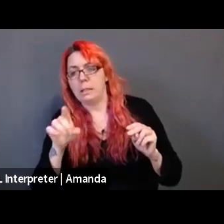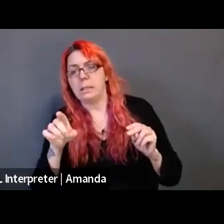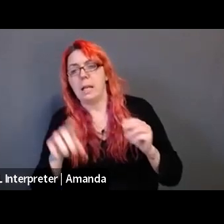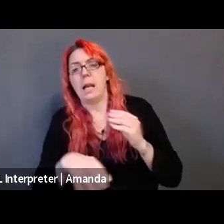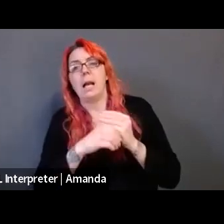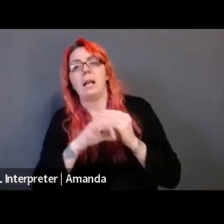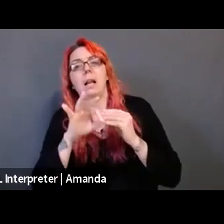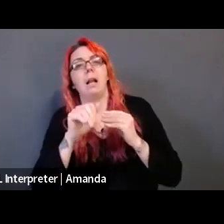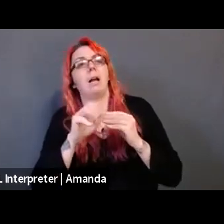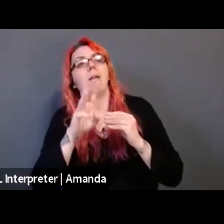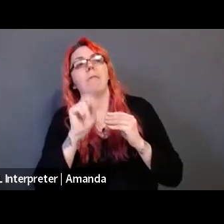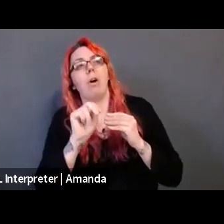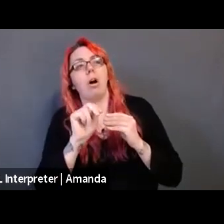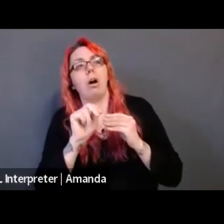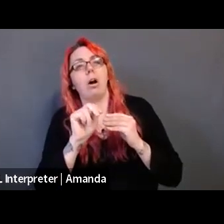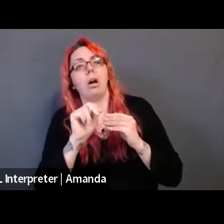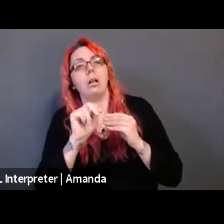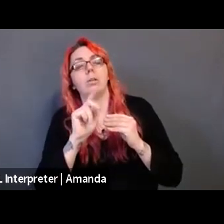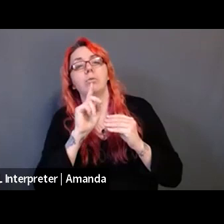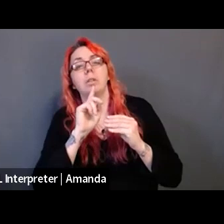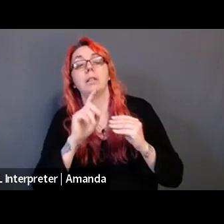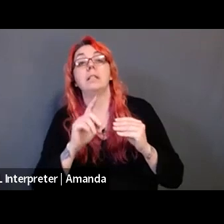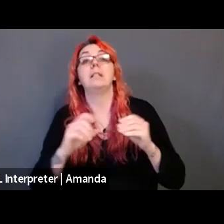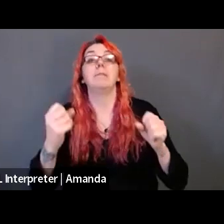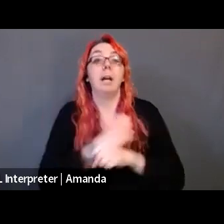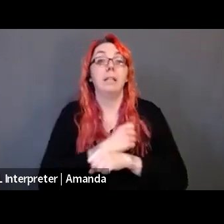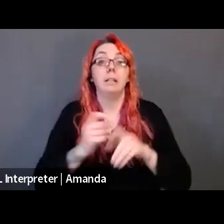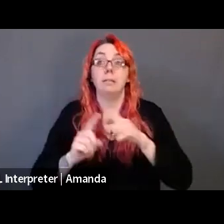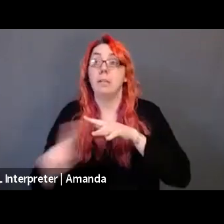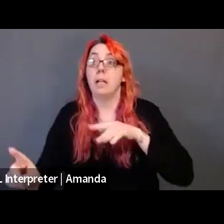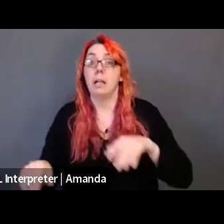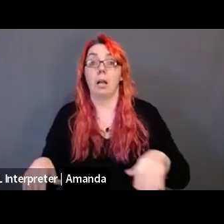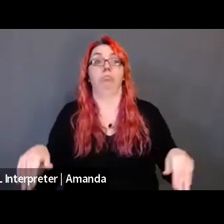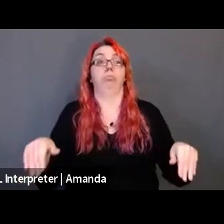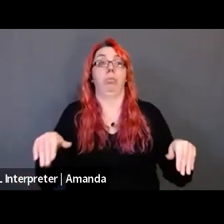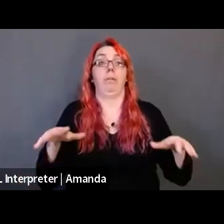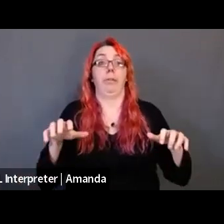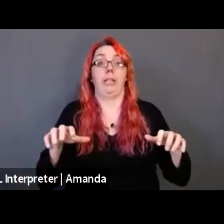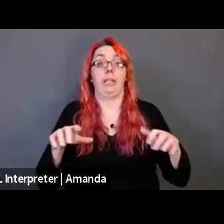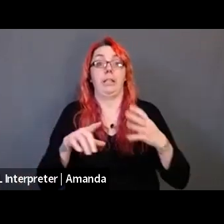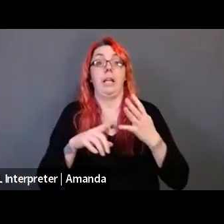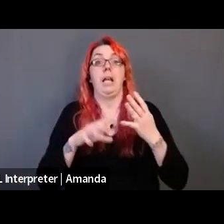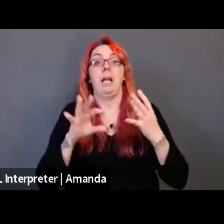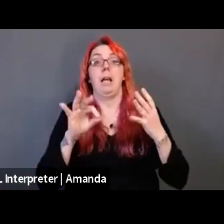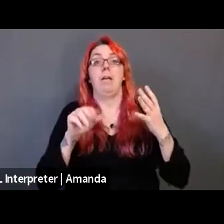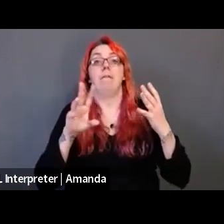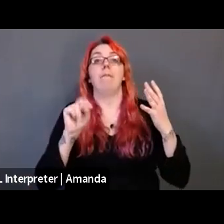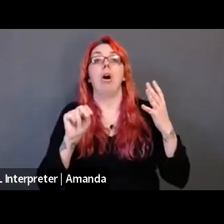Fight, flight, freeze, and fawn. The idea of someone placating because they can't deal with,